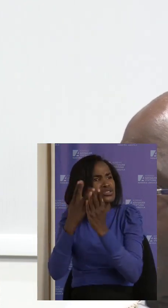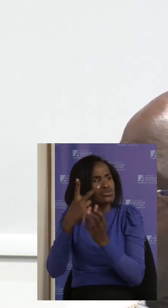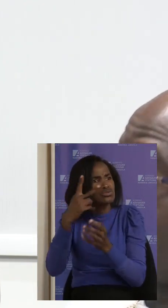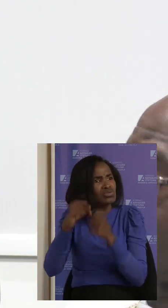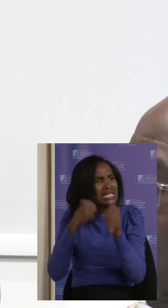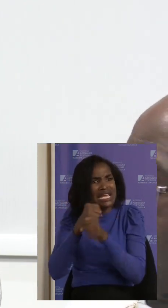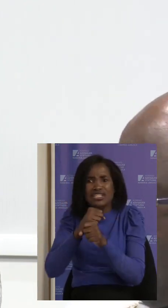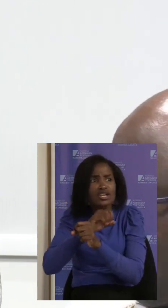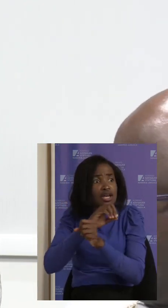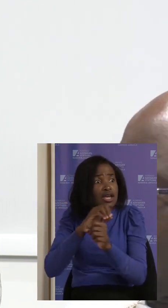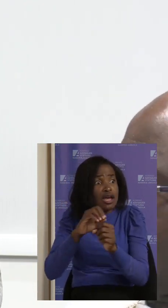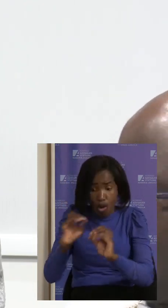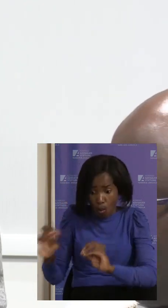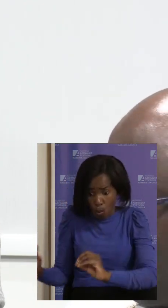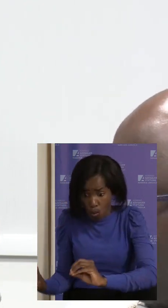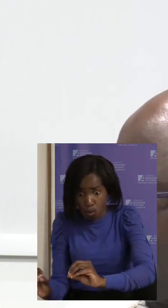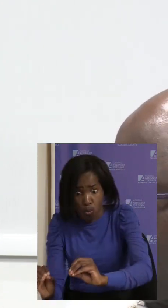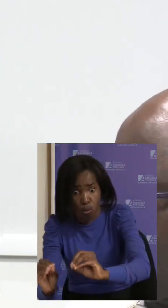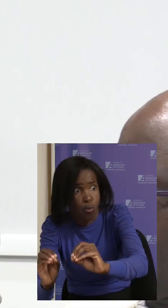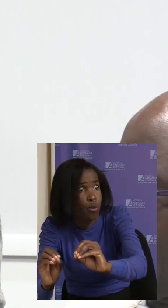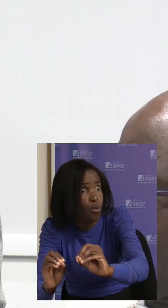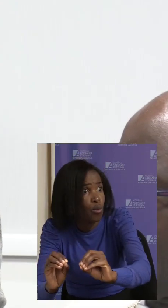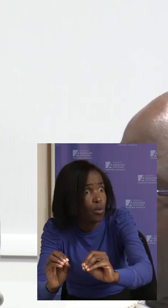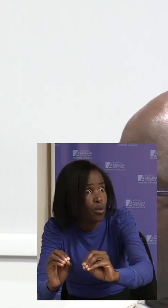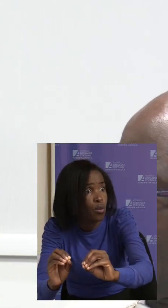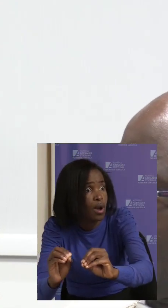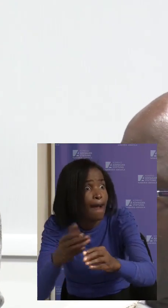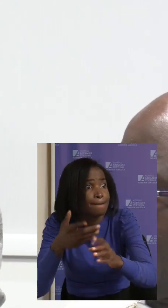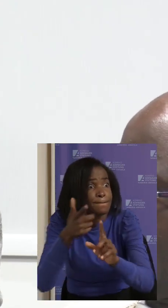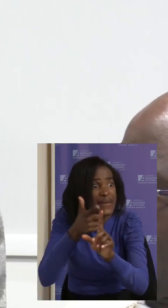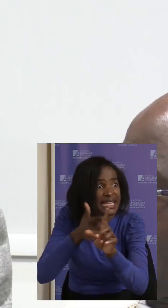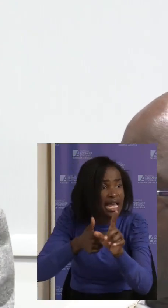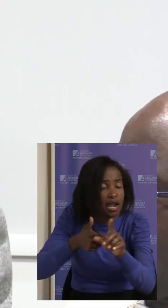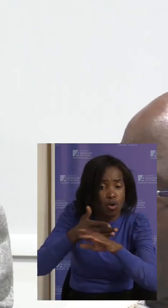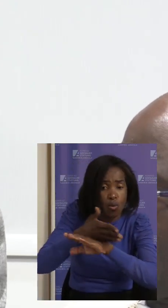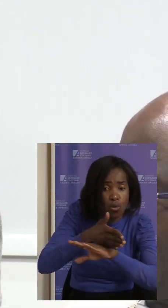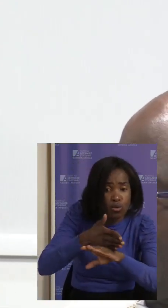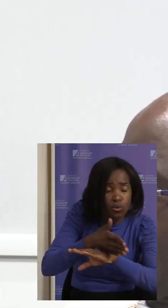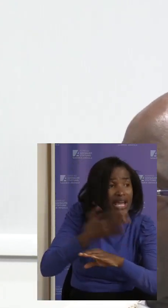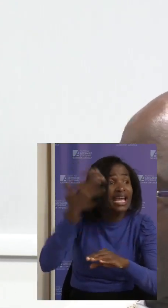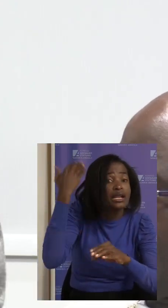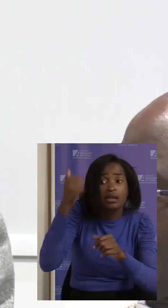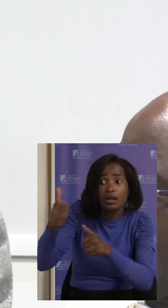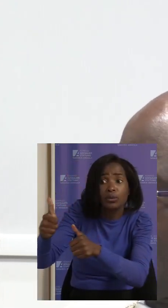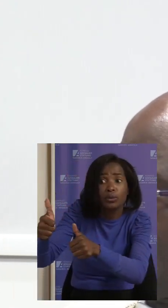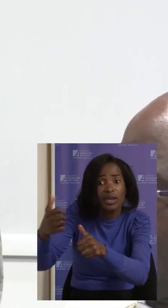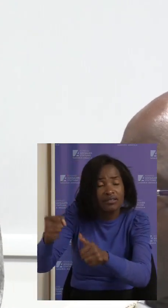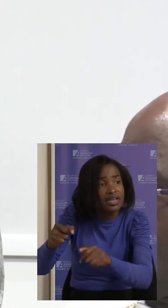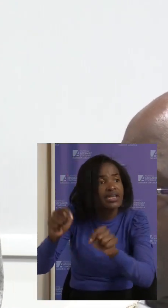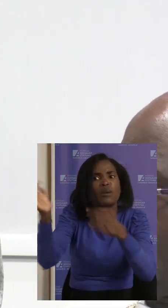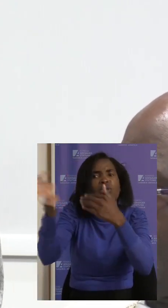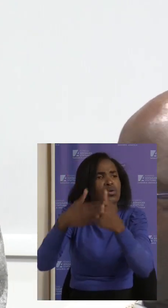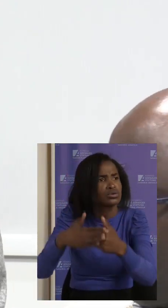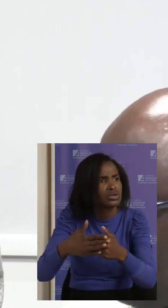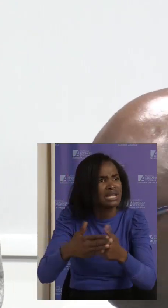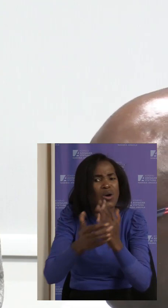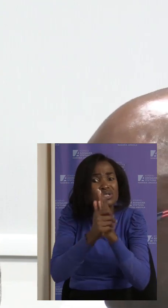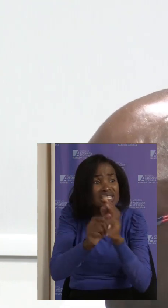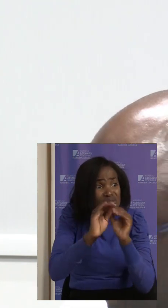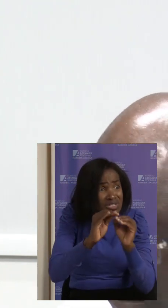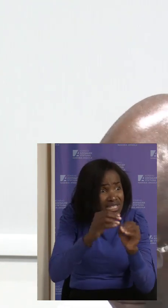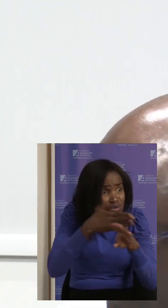no one who has been doing metal fabrication, woodwork. These things were there in the old, but we closed them. Thank you. So what